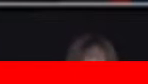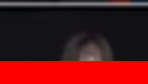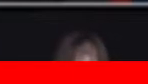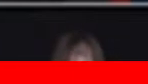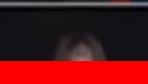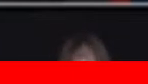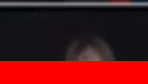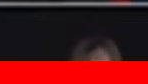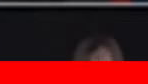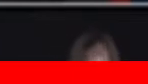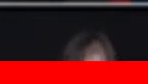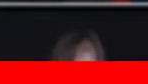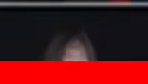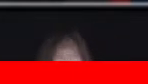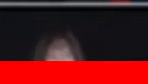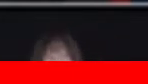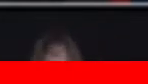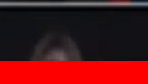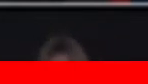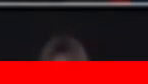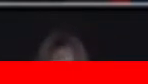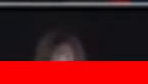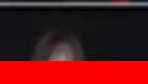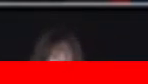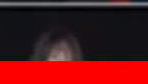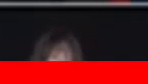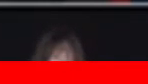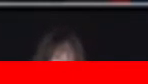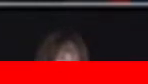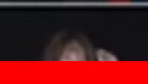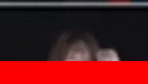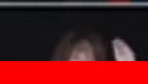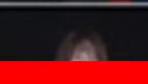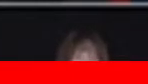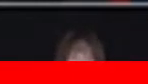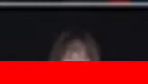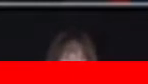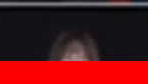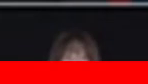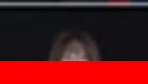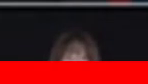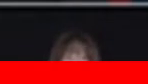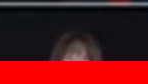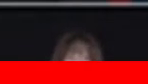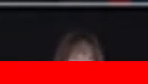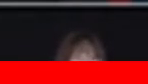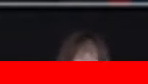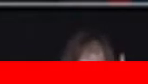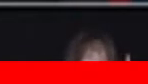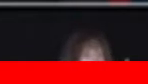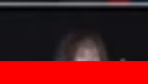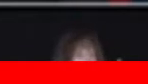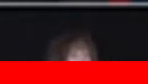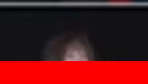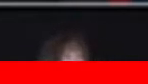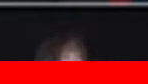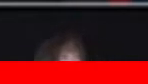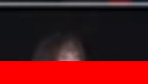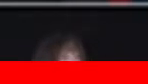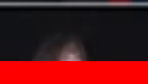longer designated as a control area, eligible businesses there can still apply for a rebate to cover the period the region was under enhanced